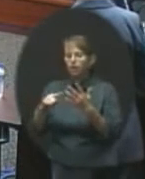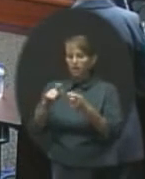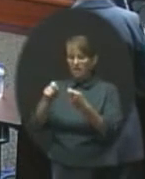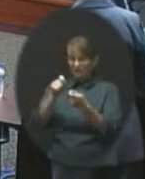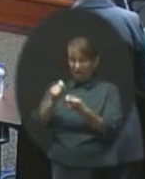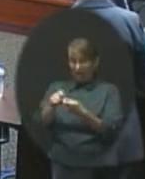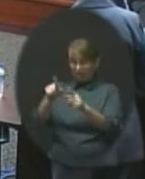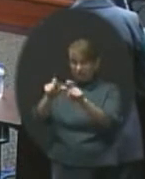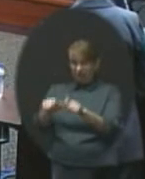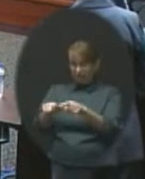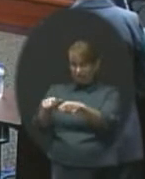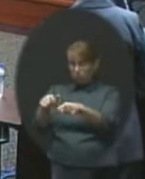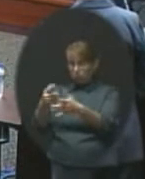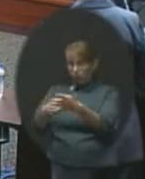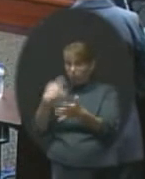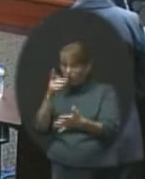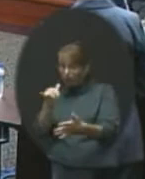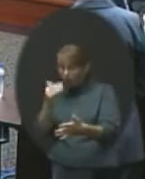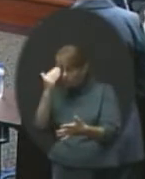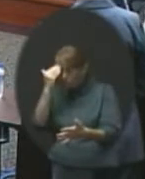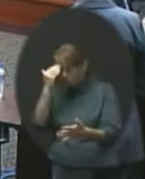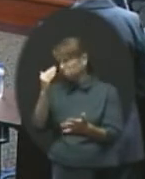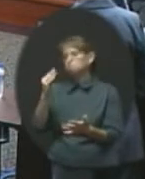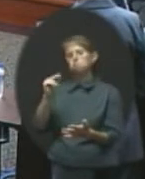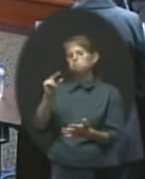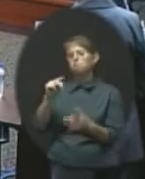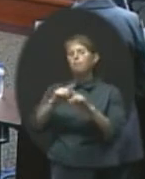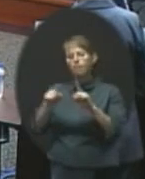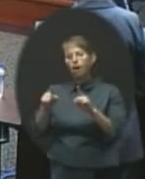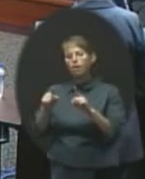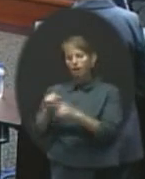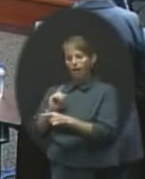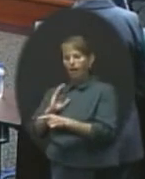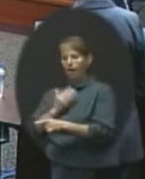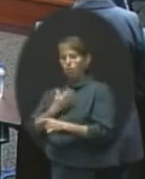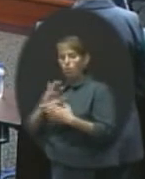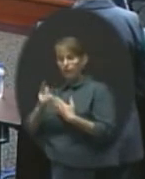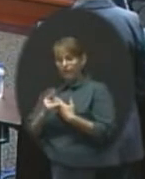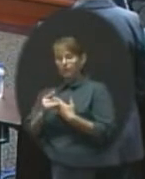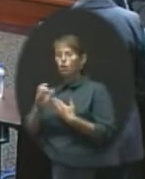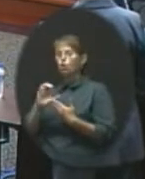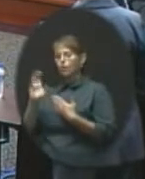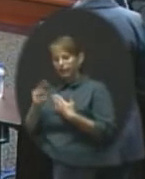No. But if we're teaching our curriculum, then we should be okay.